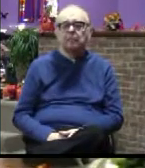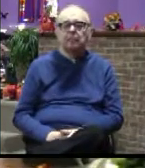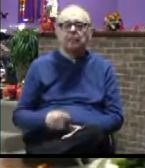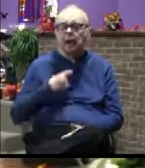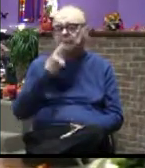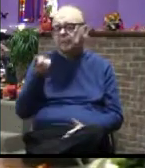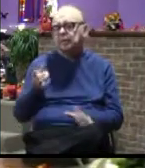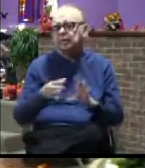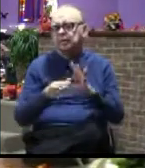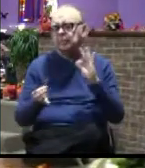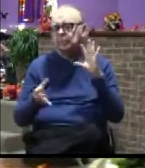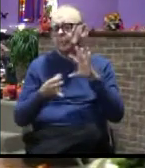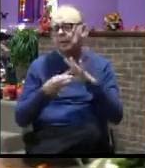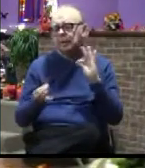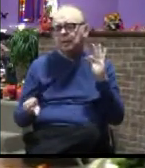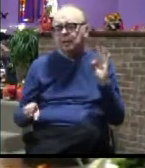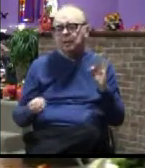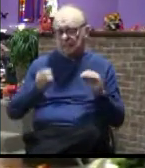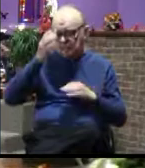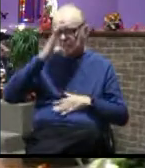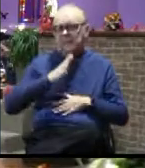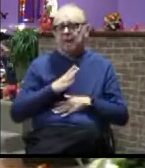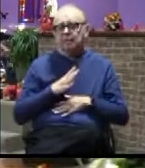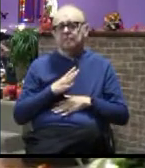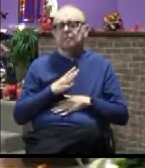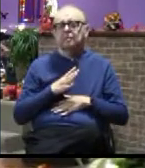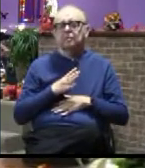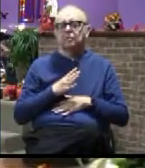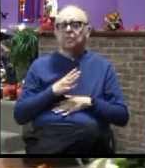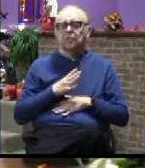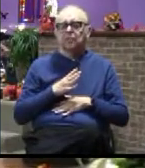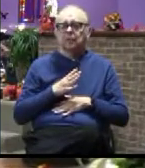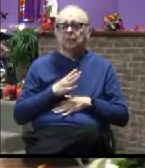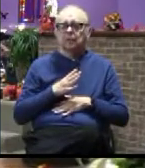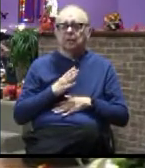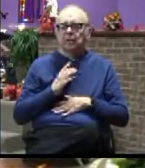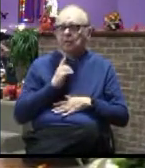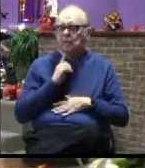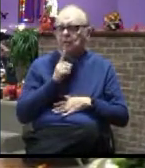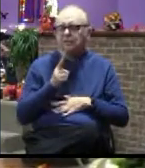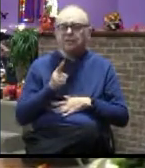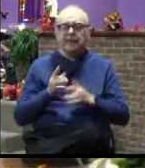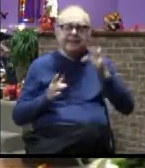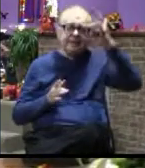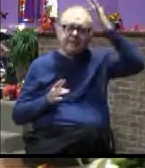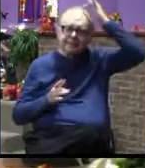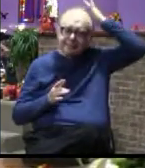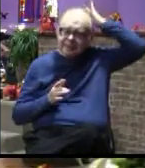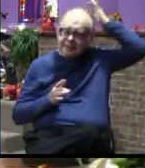I'll just tell you the story. The guy was a skinhead.